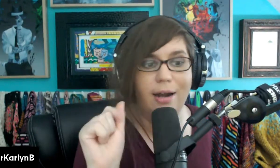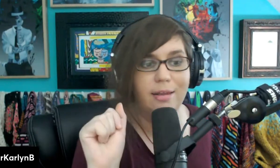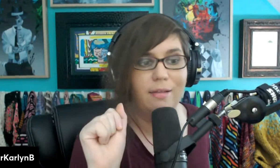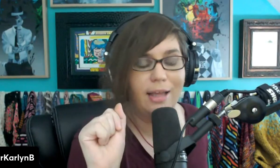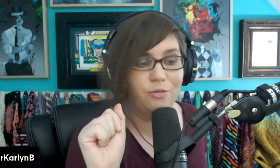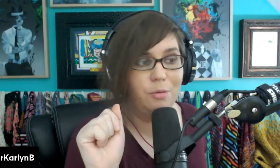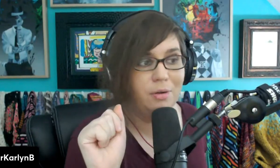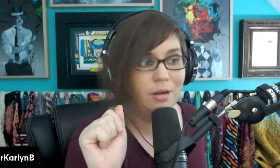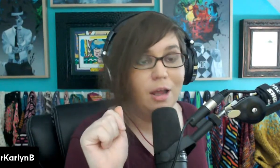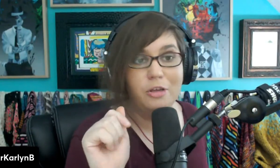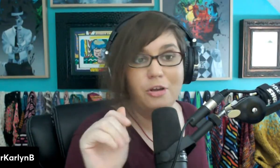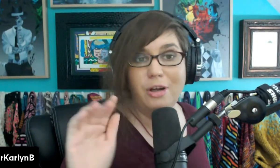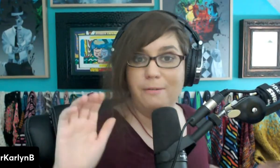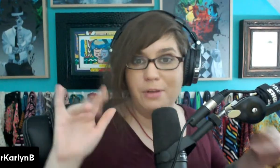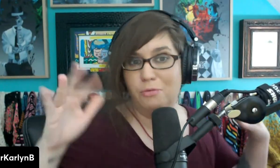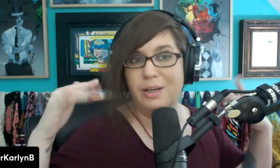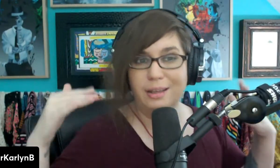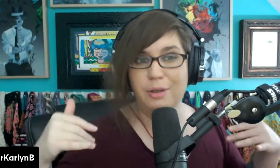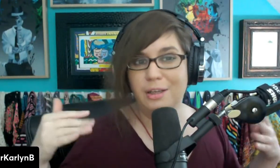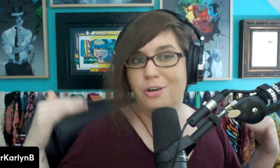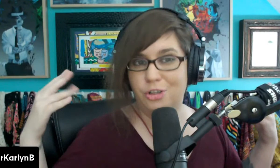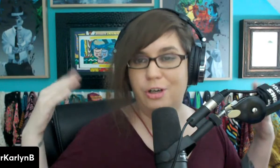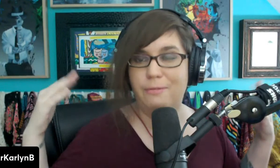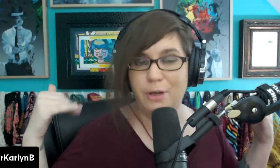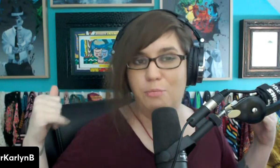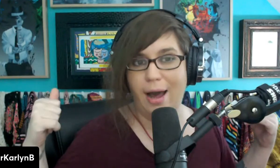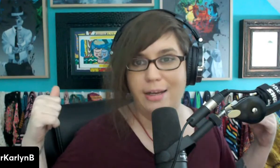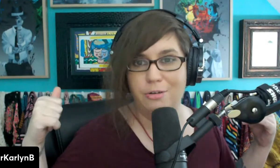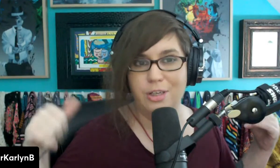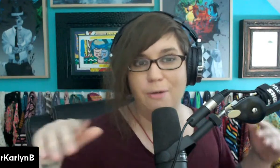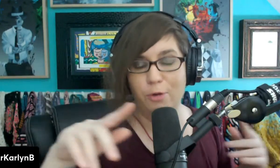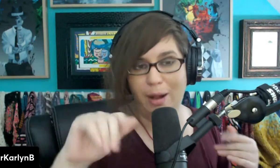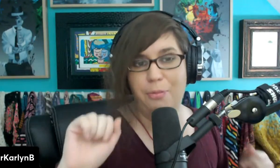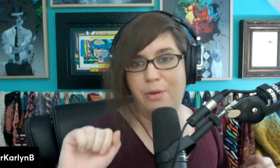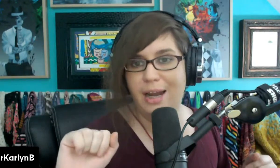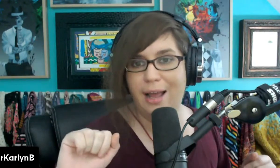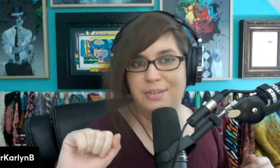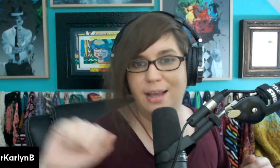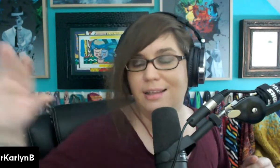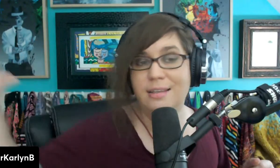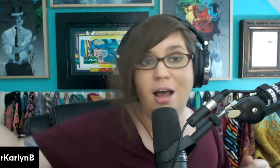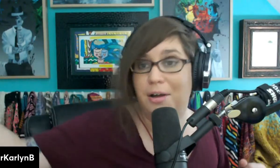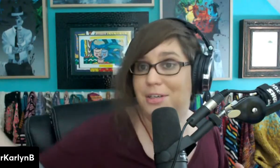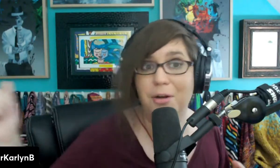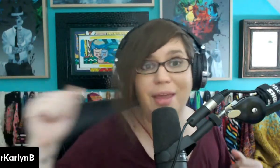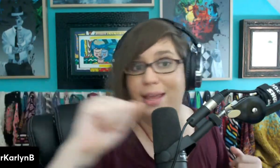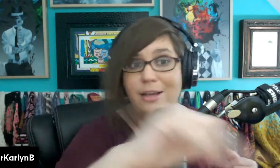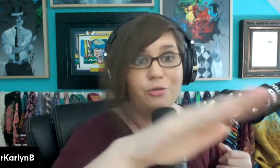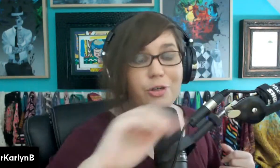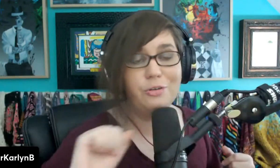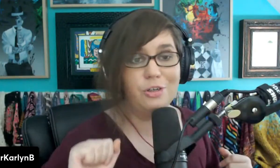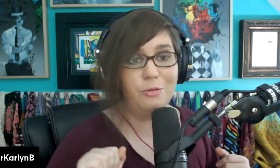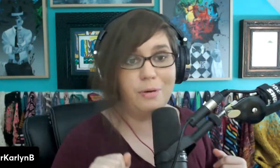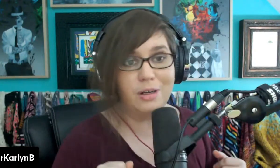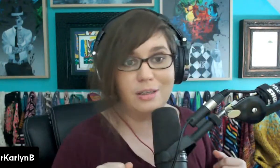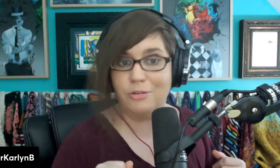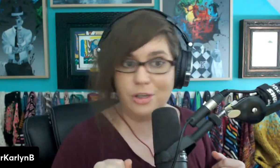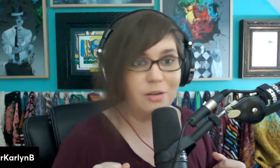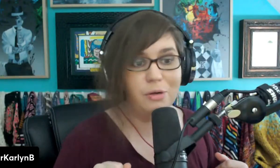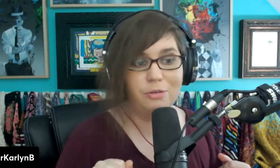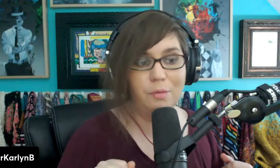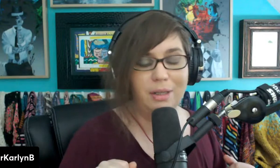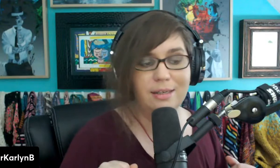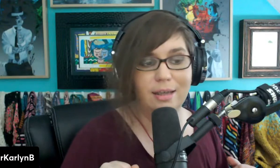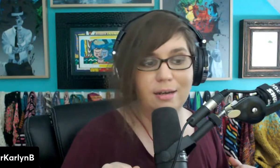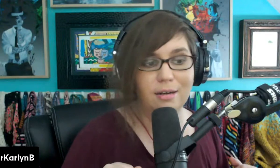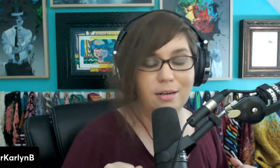or out of the classroom, you're going to feel really, really good. You're going to feel proud of yourself for about 3.5 seconds until they introduce new books that are just